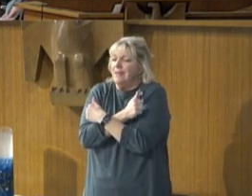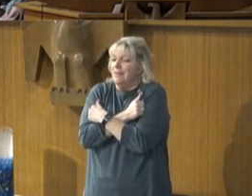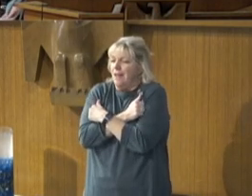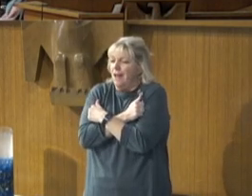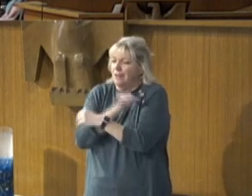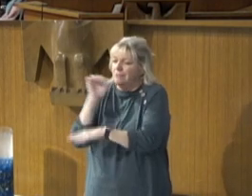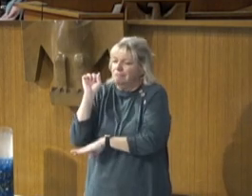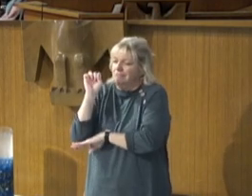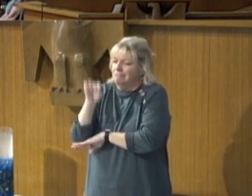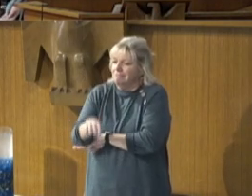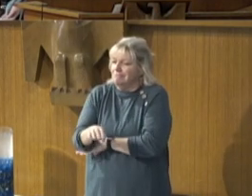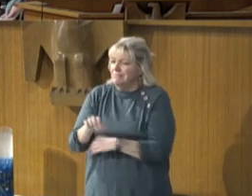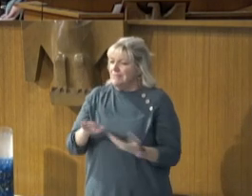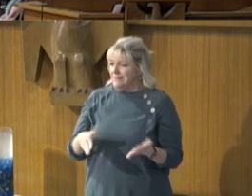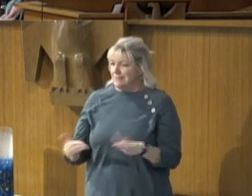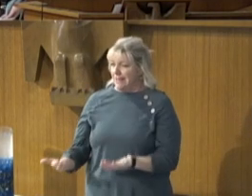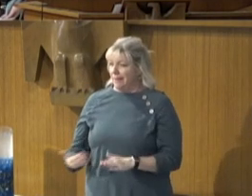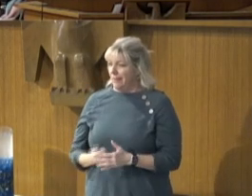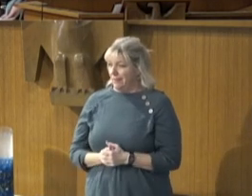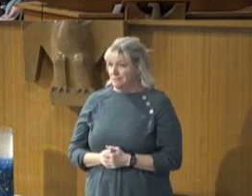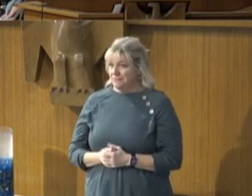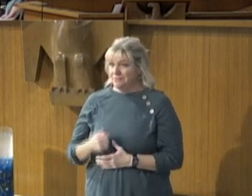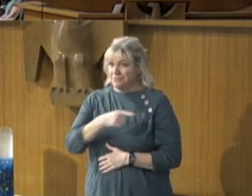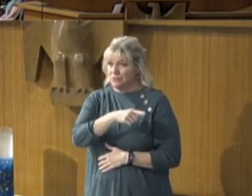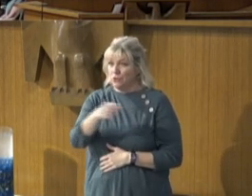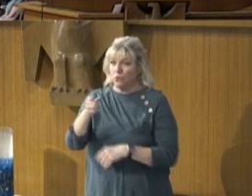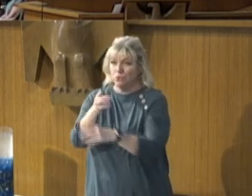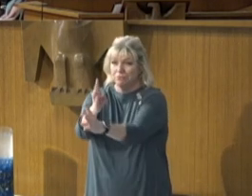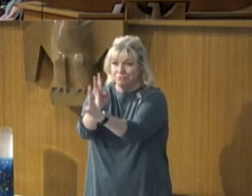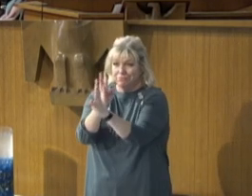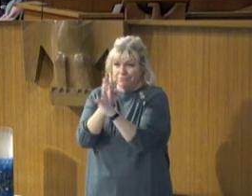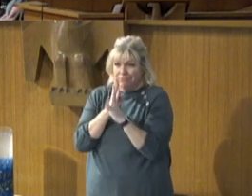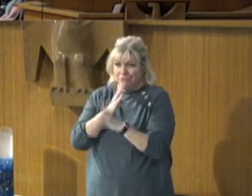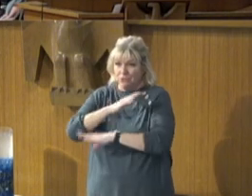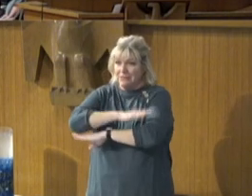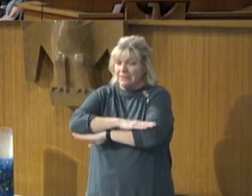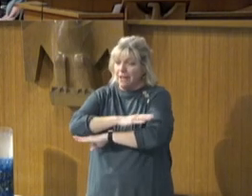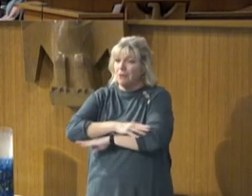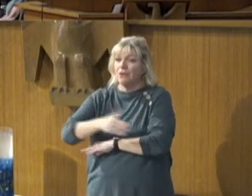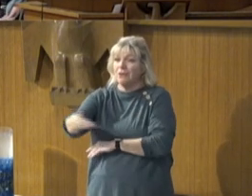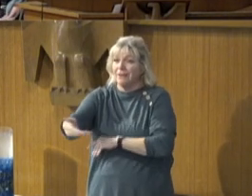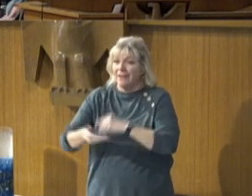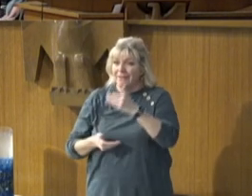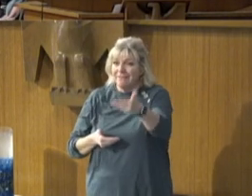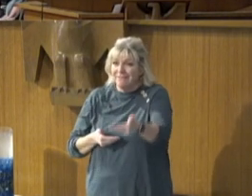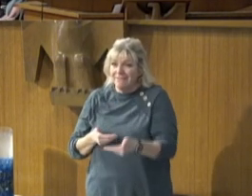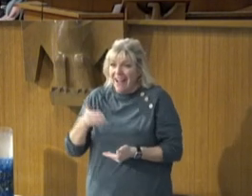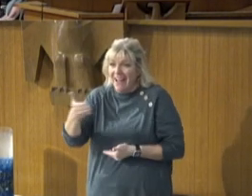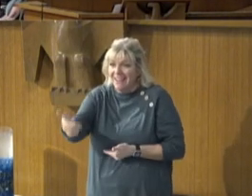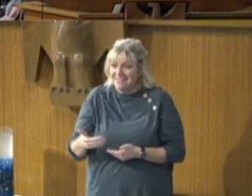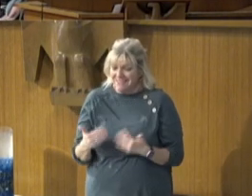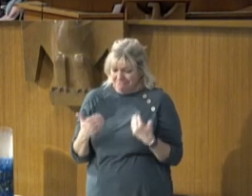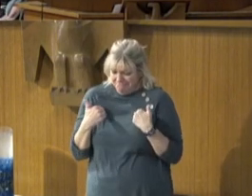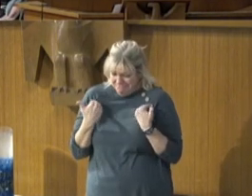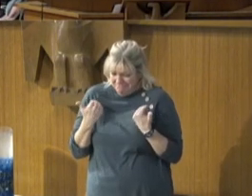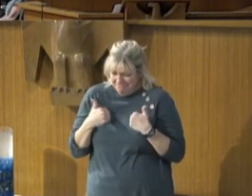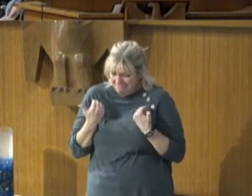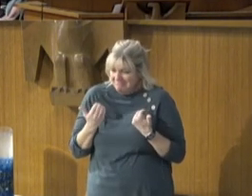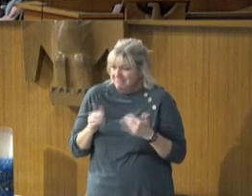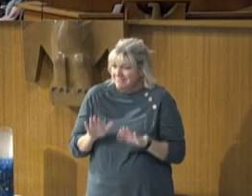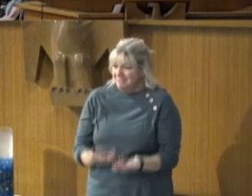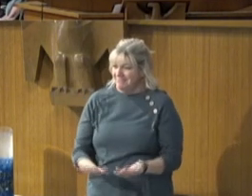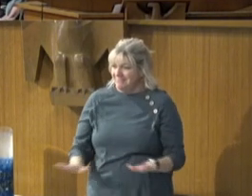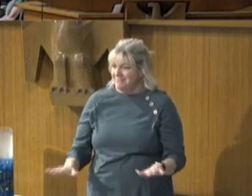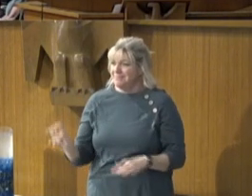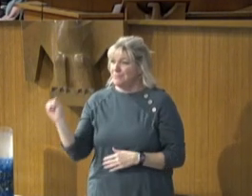death. As we come to this communion table, we do so with the invitation also to the youngest disciples among us. So as